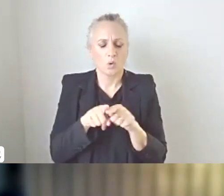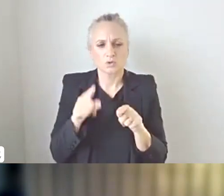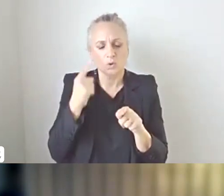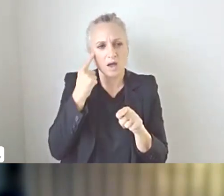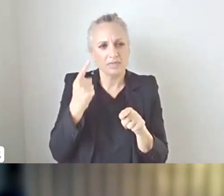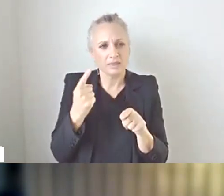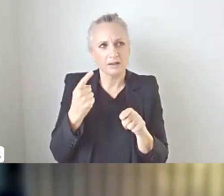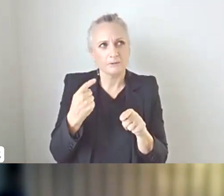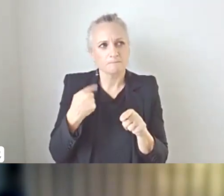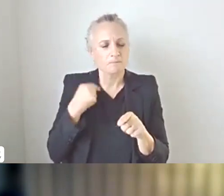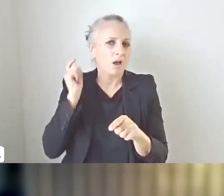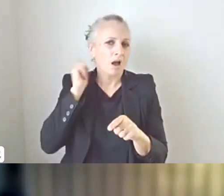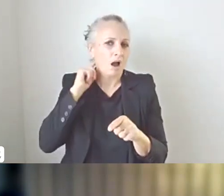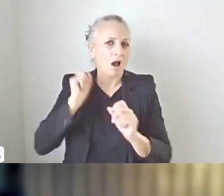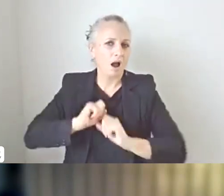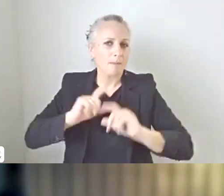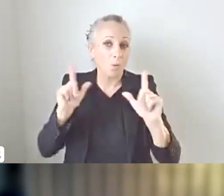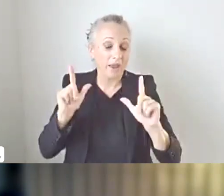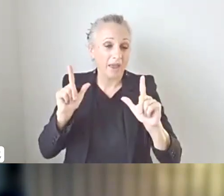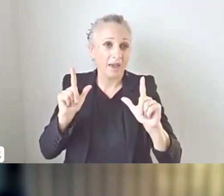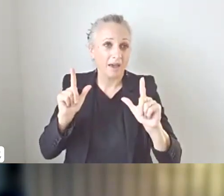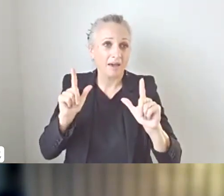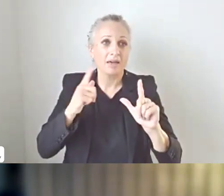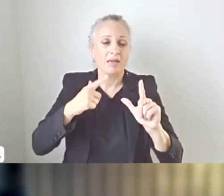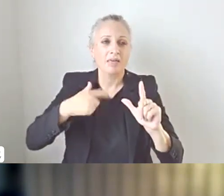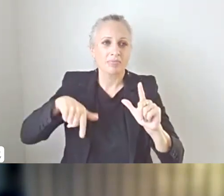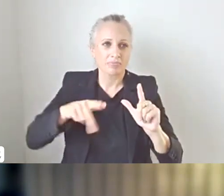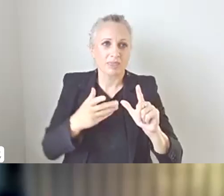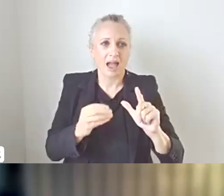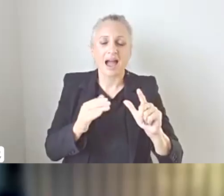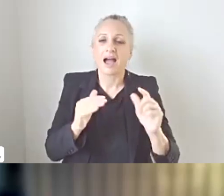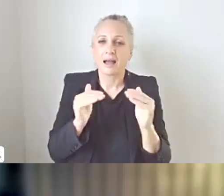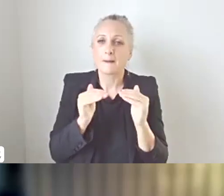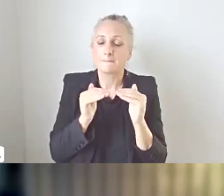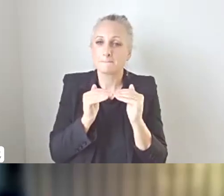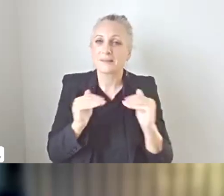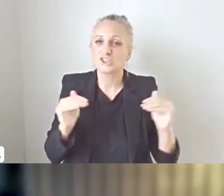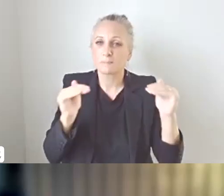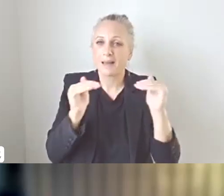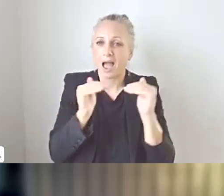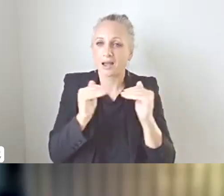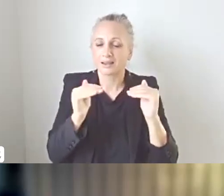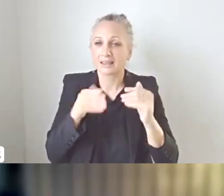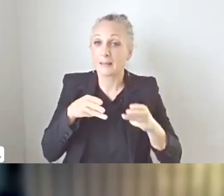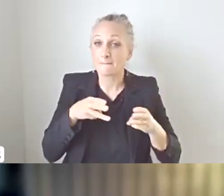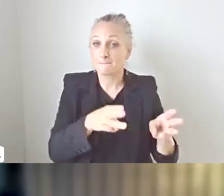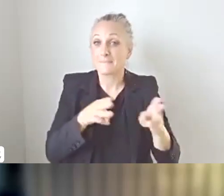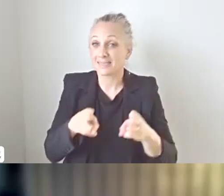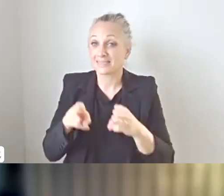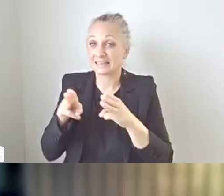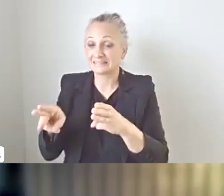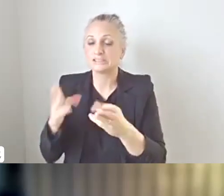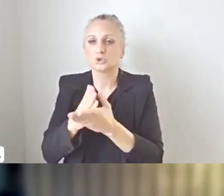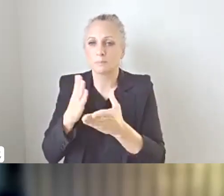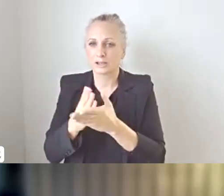aware that there are benchmarking methodologies for digital inclusion, and, you know, I think there's